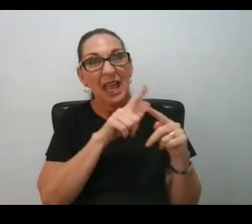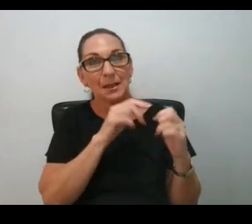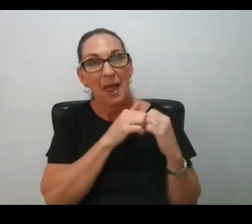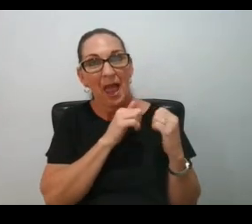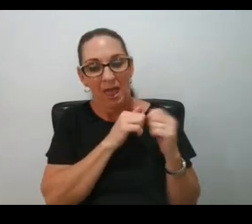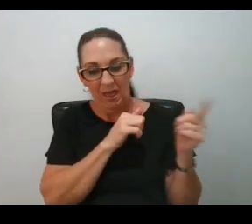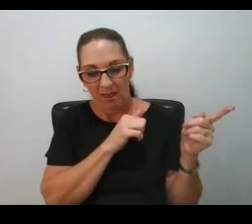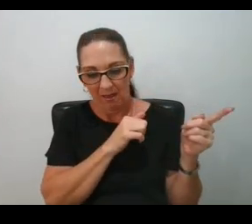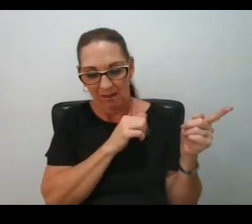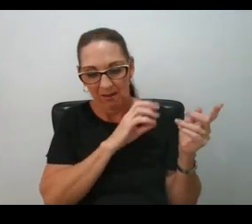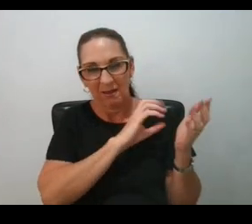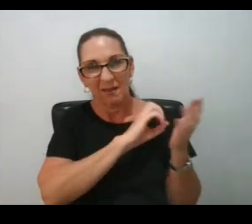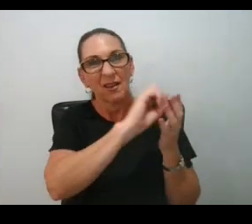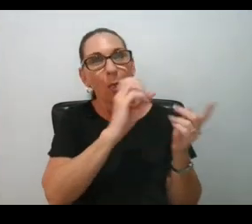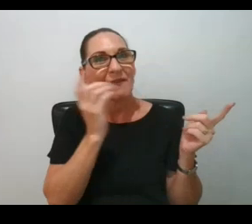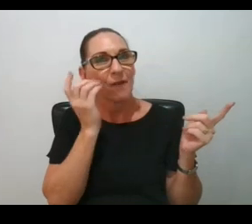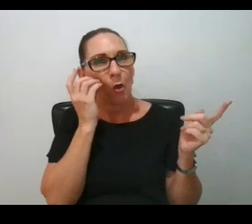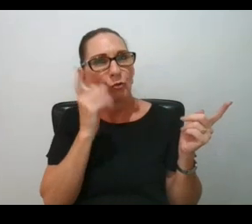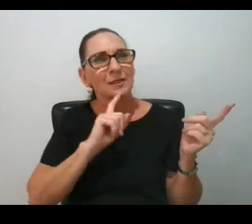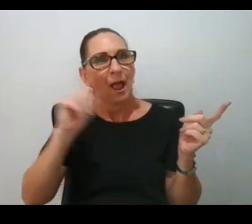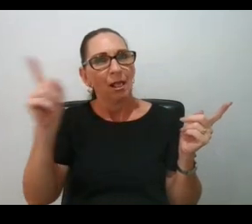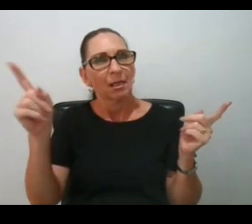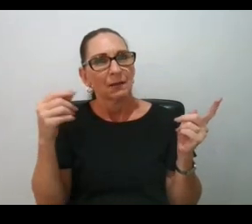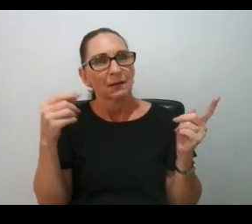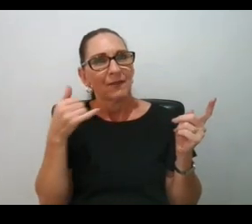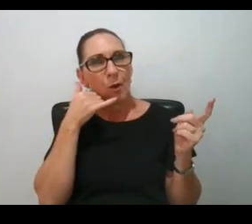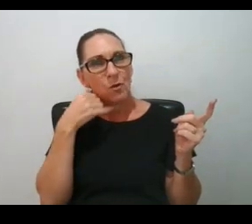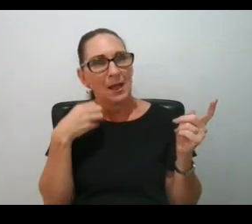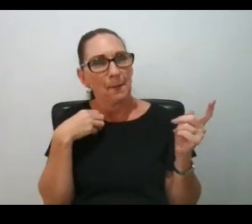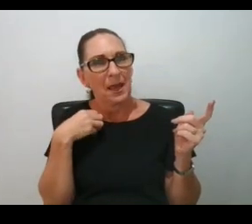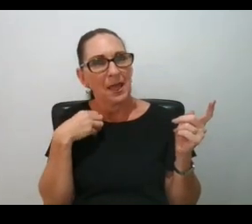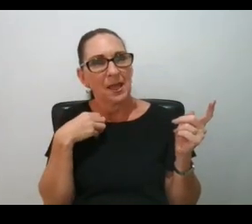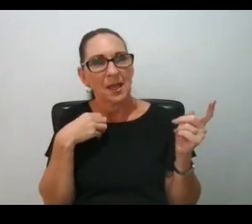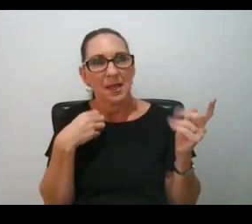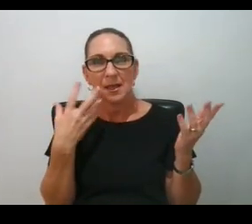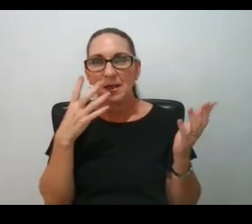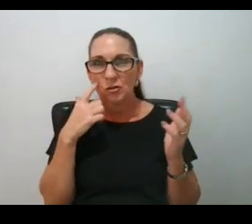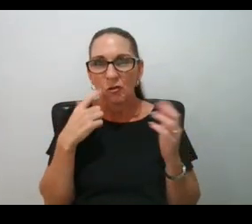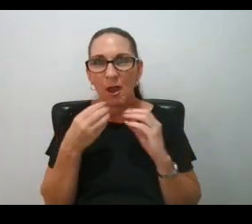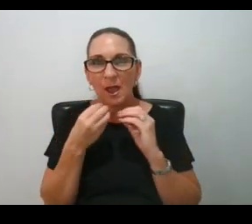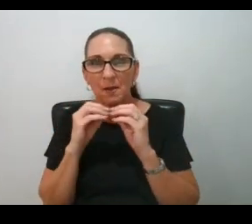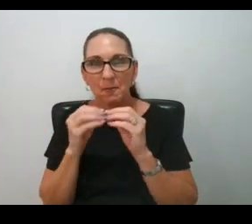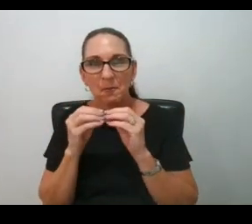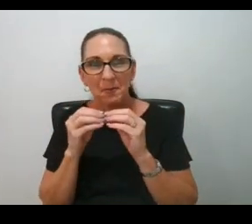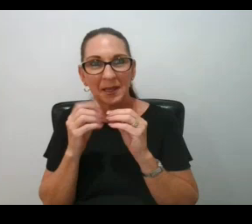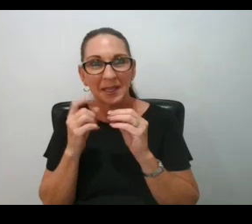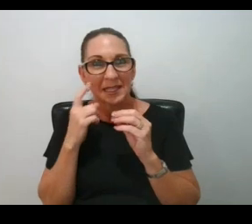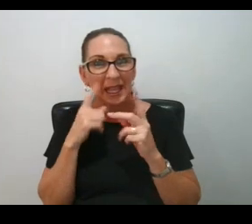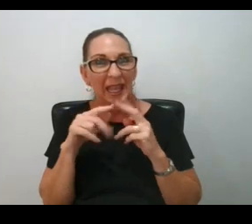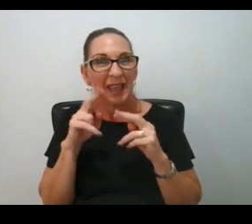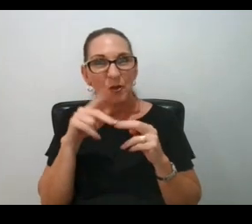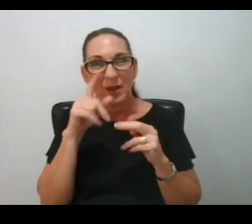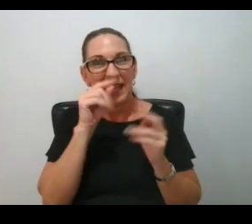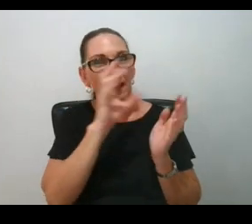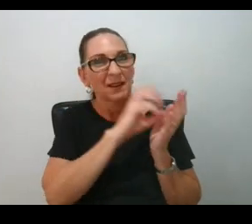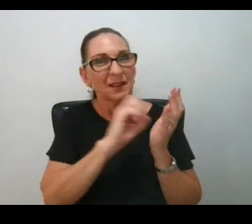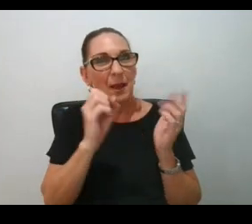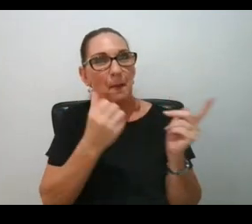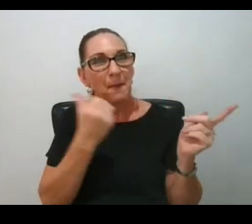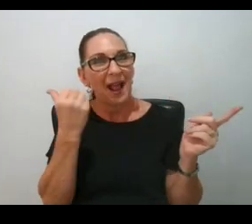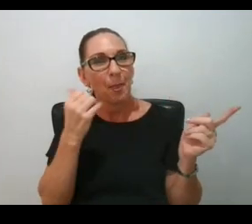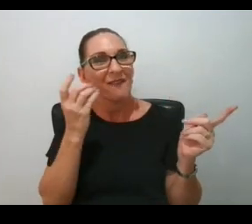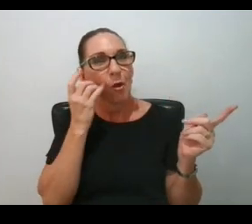letting the telco company know all about that and seeing if there's some way of that phone being recovered or maybe turned off so